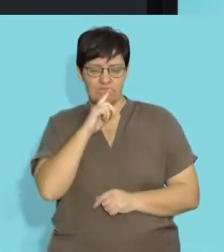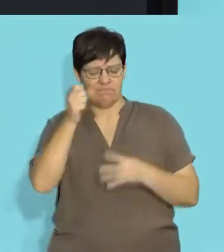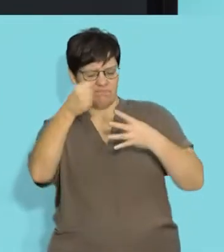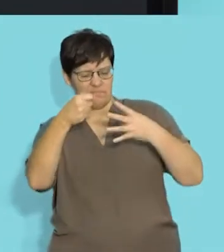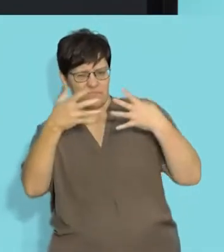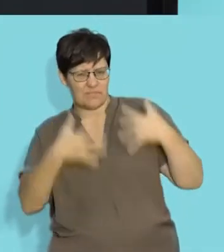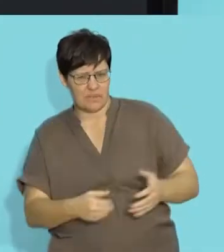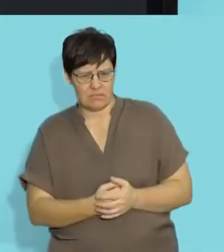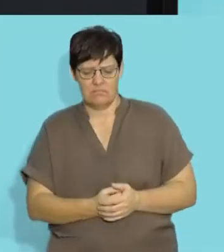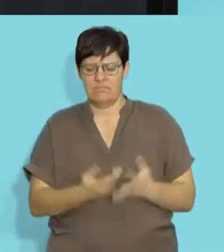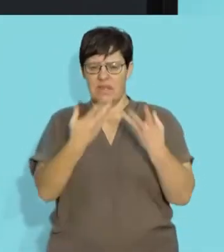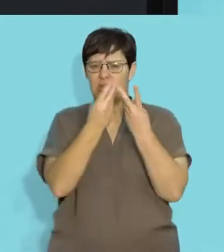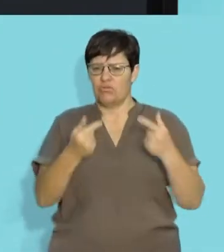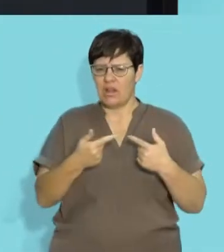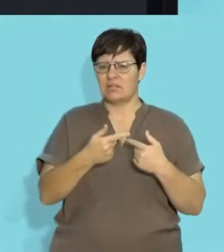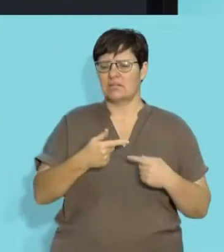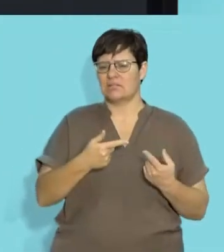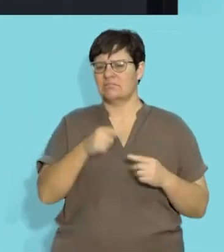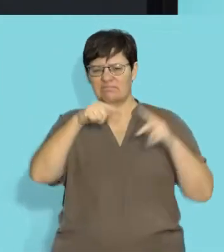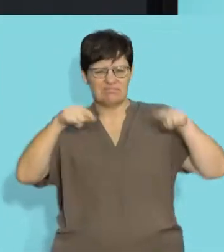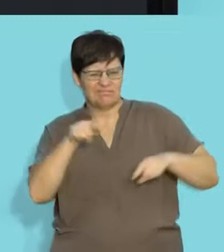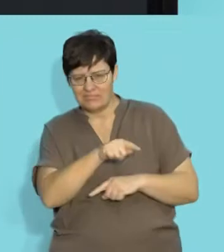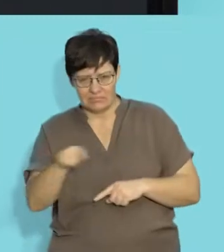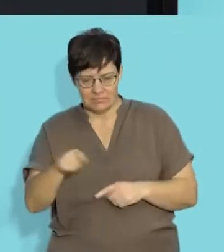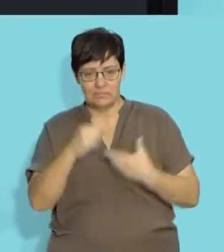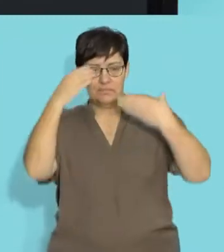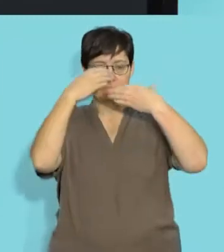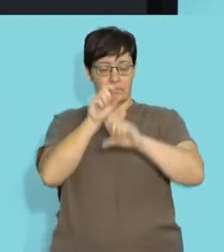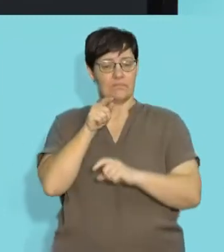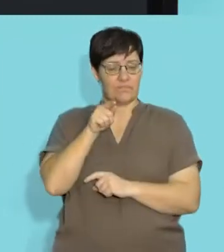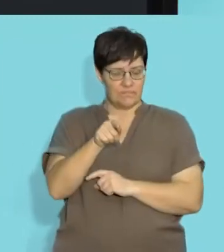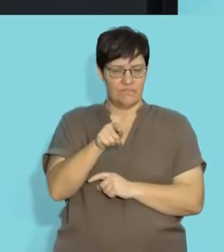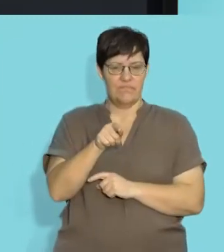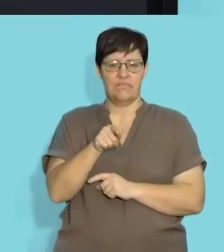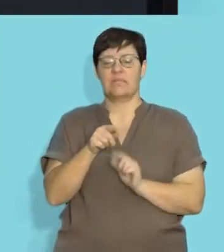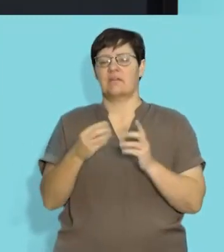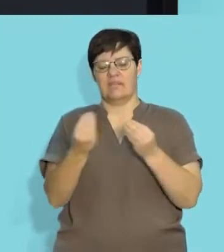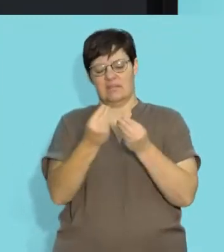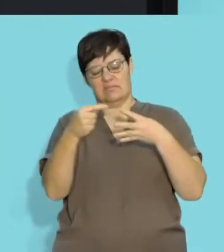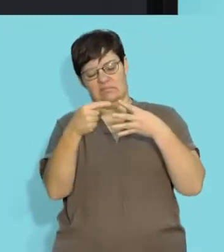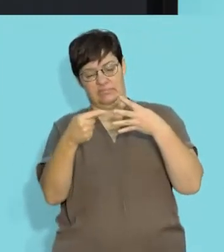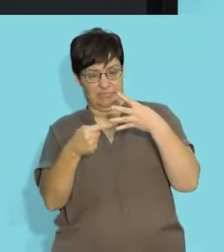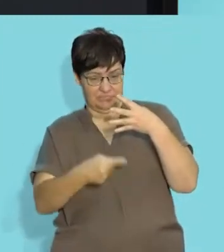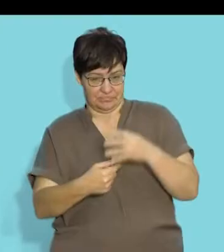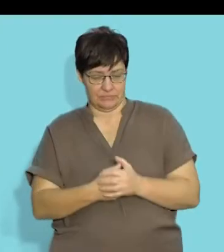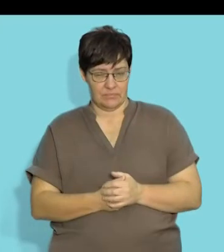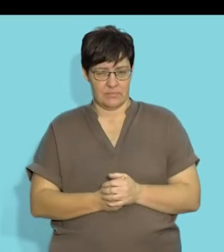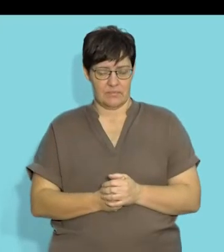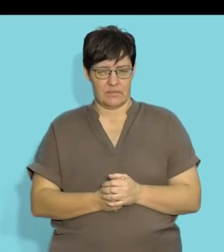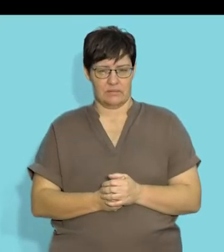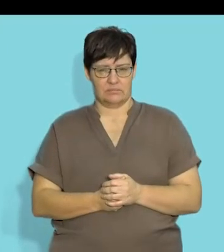the indicators, the neutralization reactions. Now let's focus our attention on some of those aspects for now,